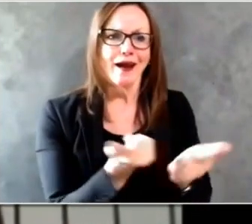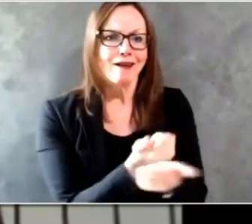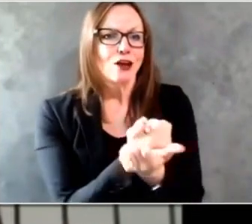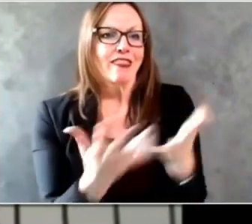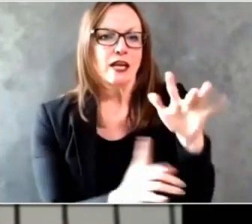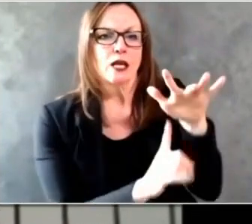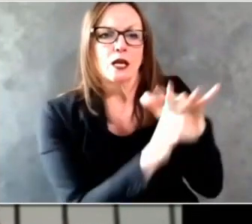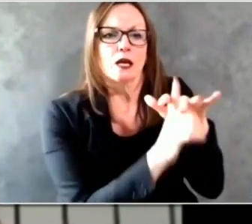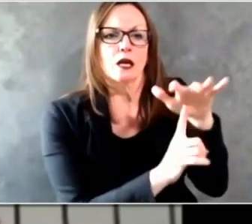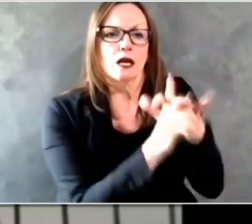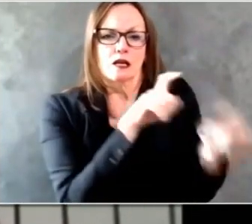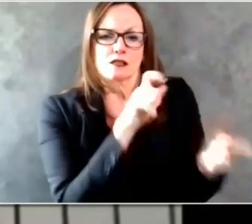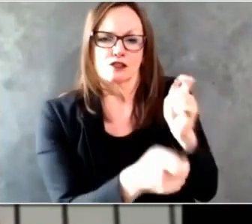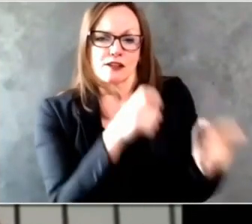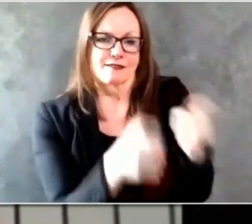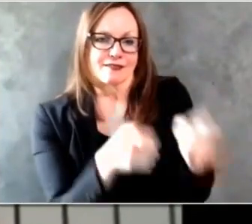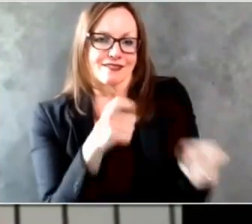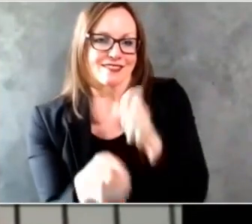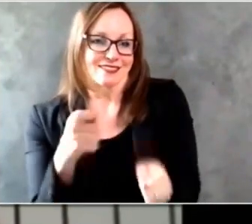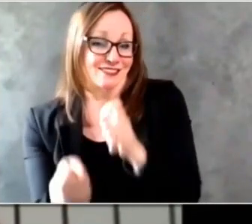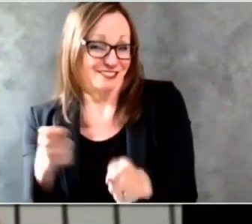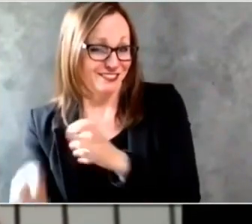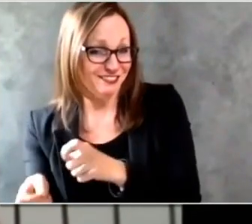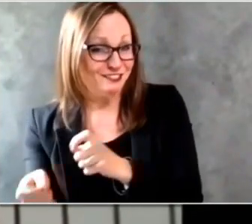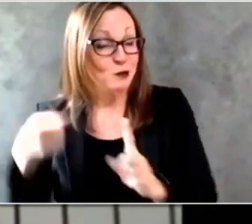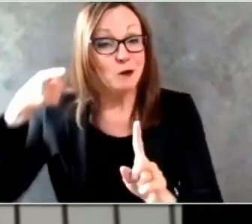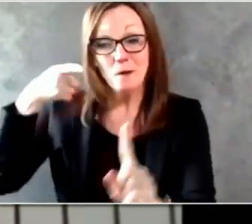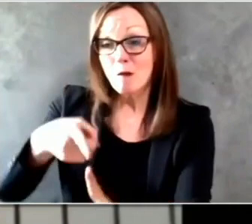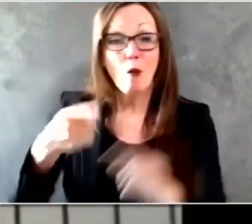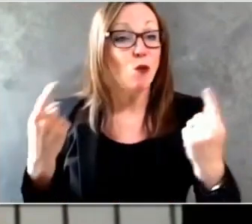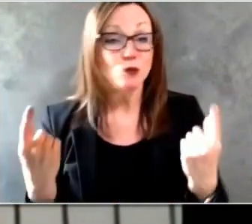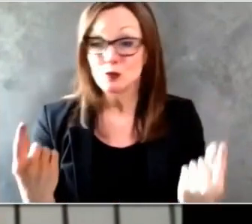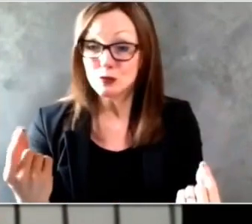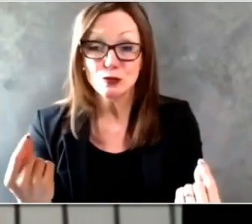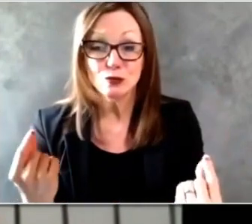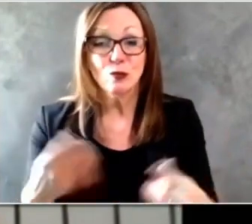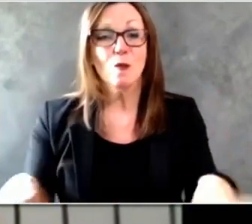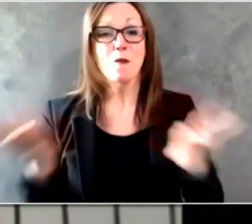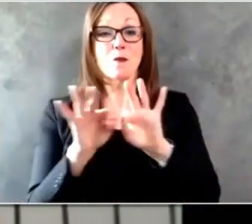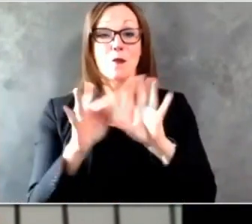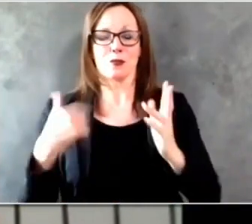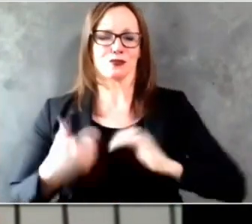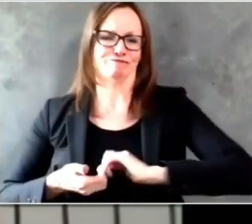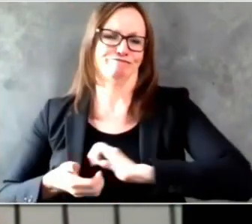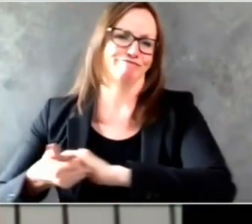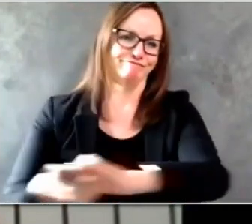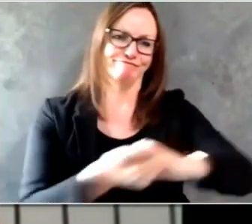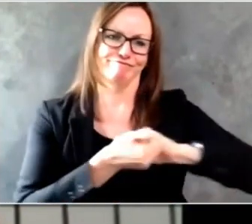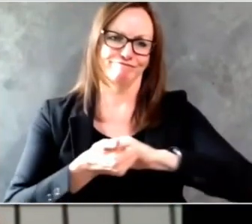and, you know, keep those lines of communication open. And did you have a follow-up, Aaron?